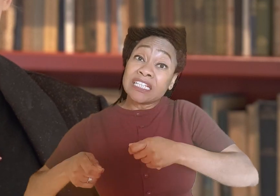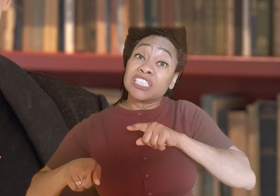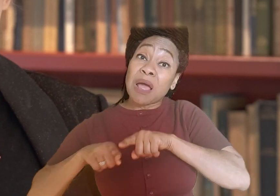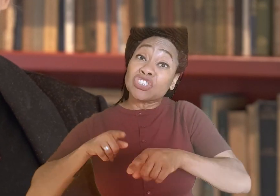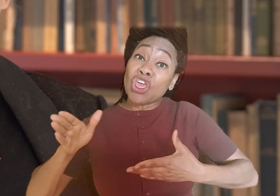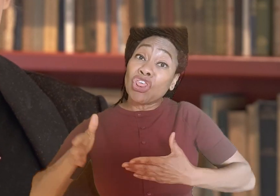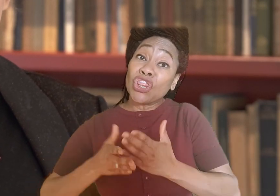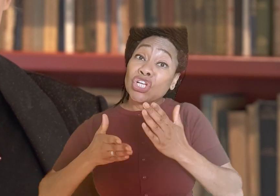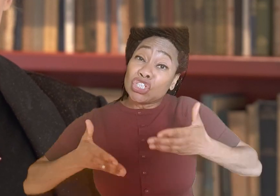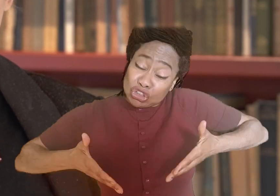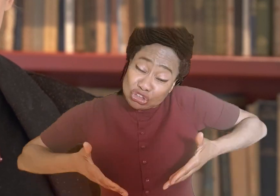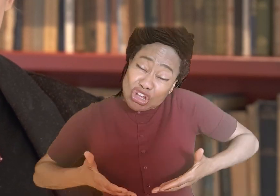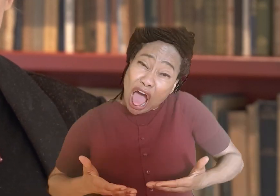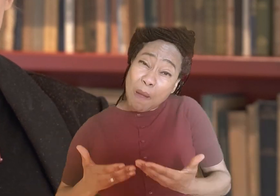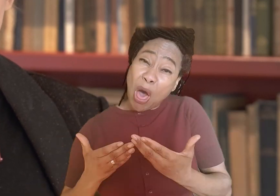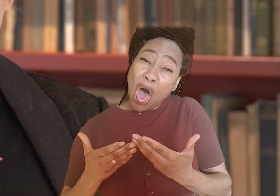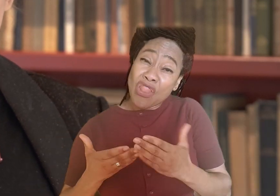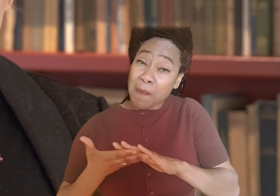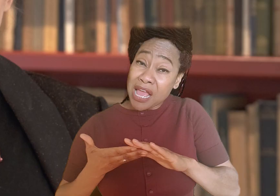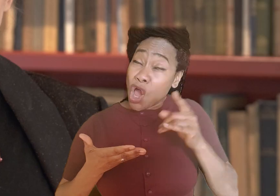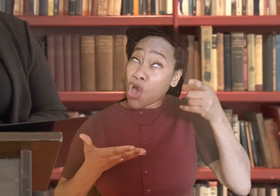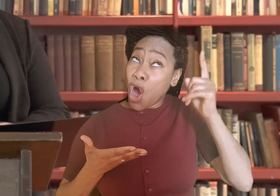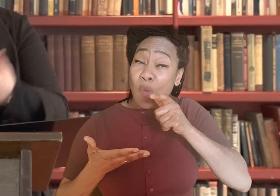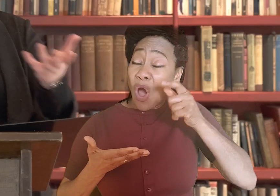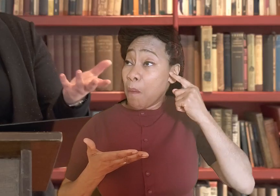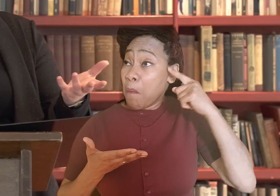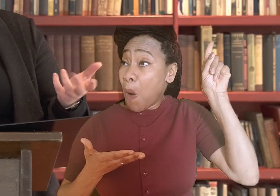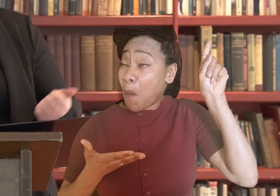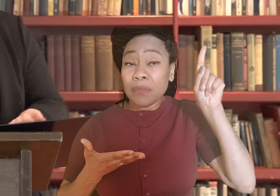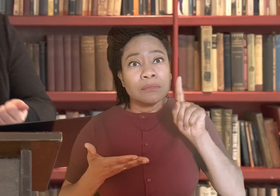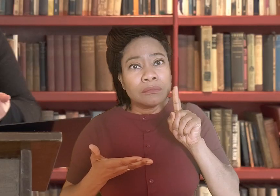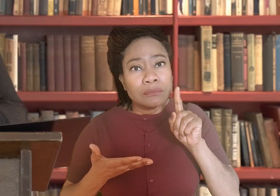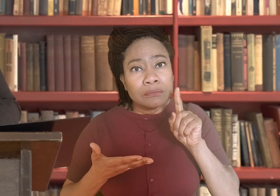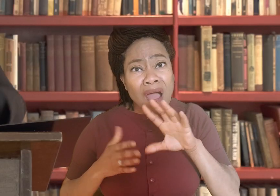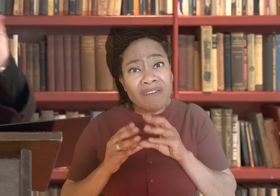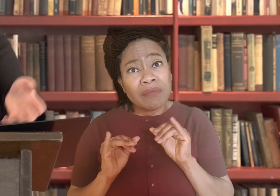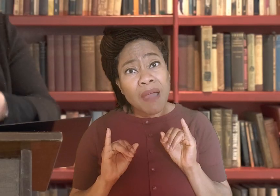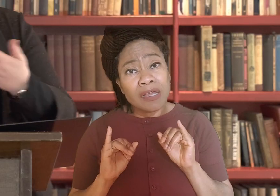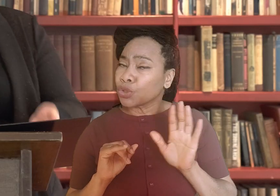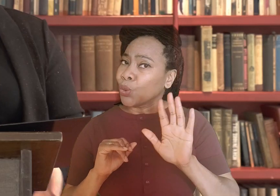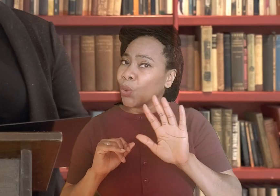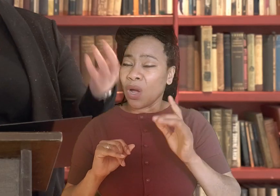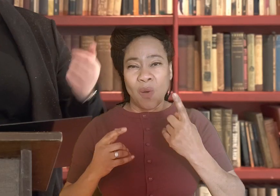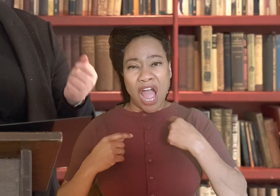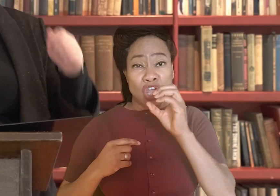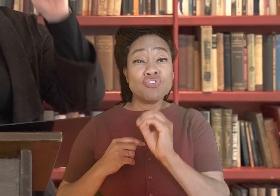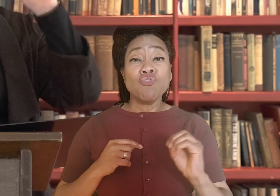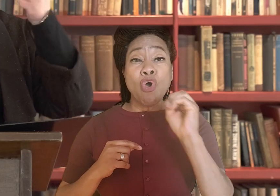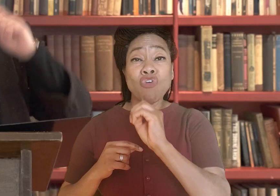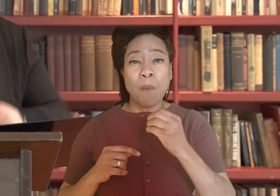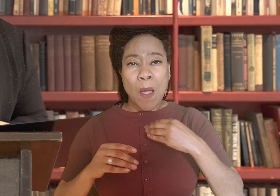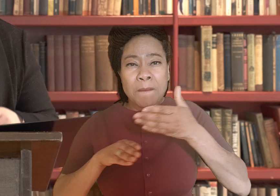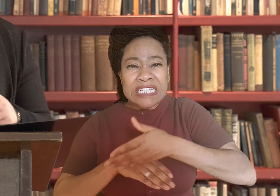childbirth, was to go against the divine word of God. But not all was lost. While we were busy planting turnips